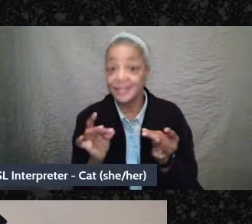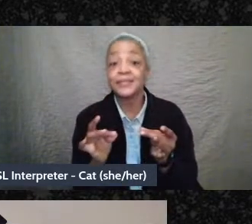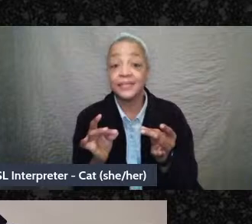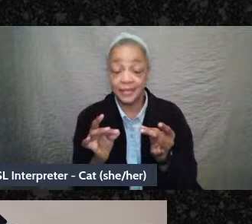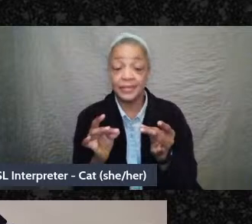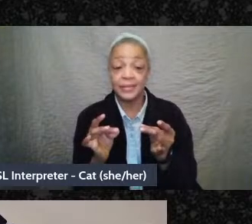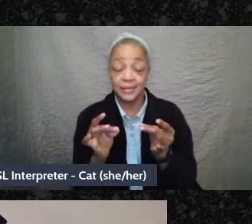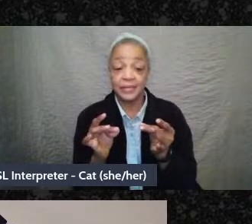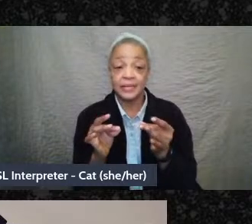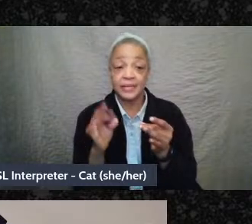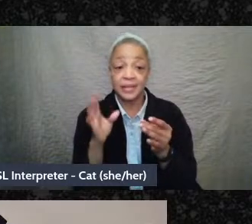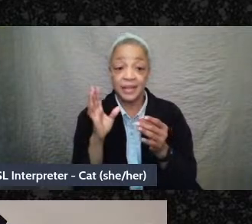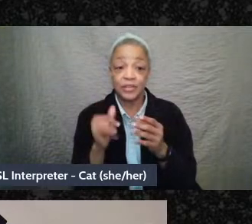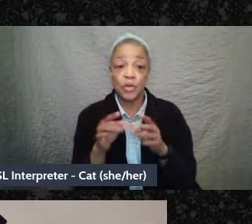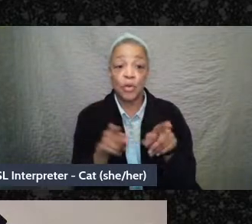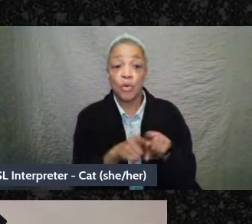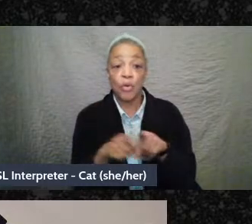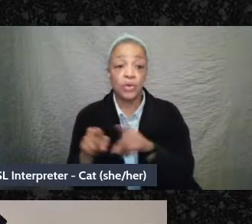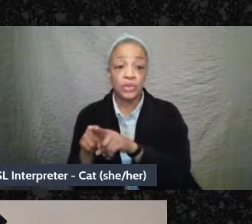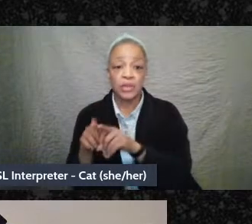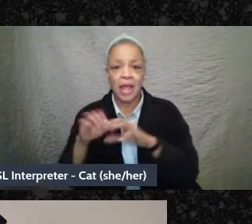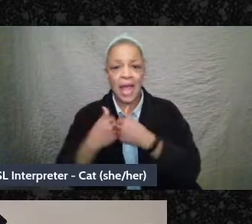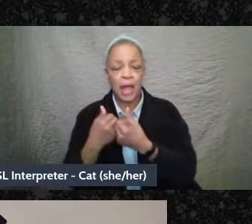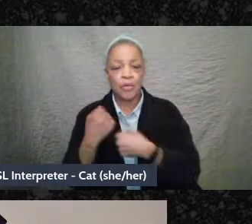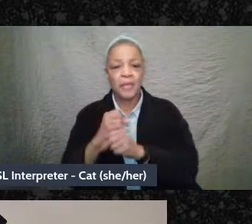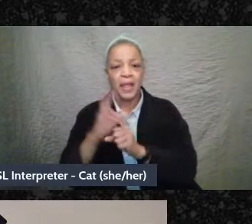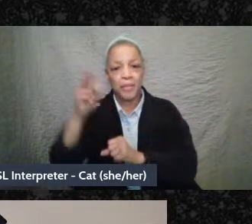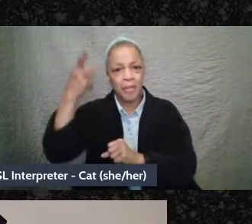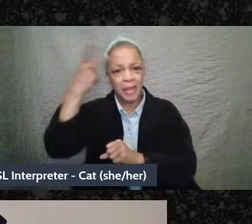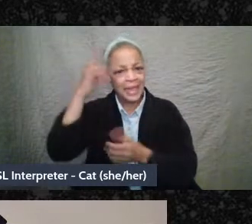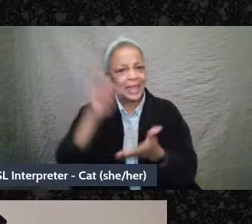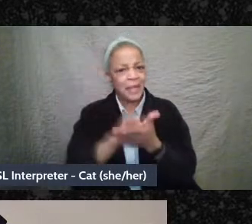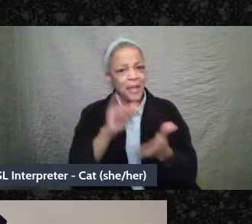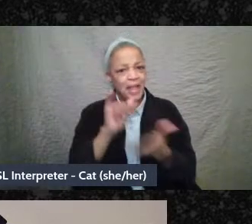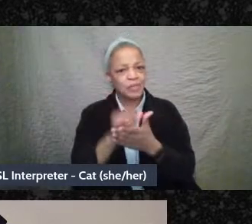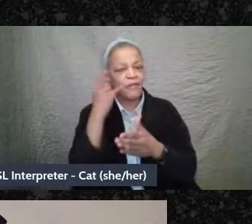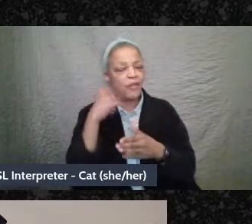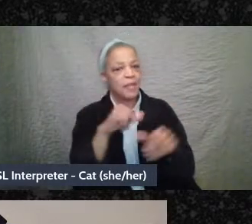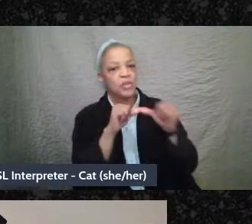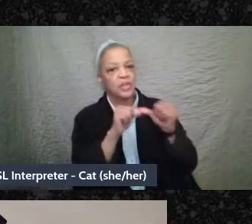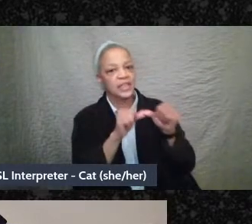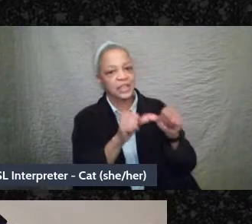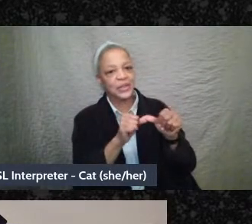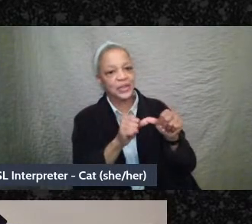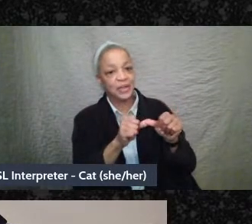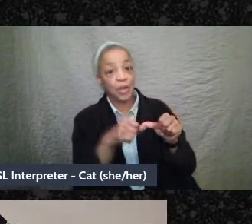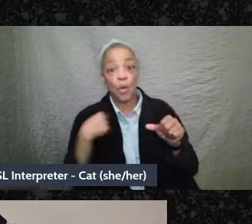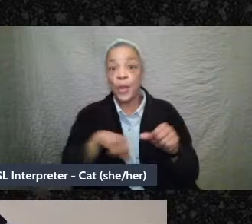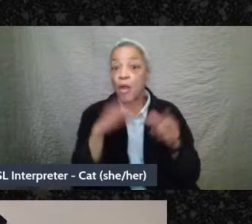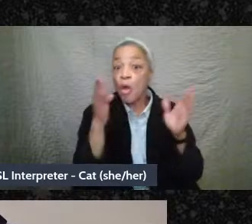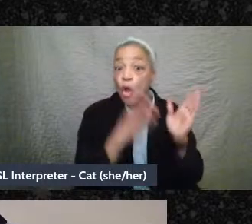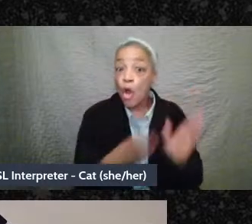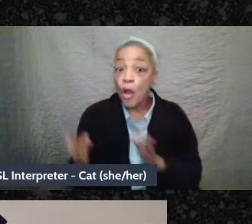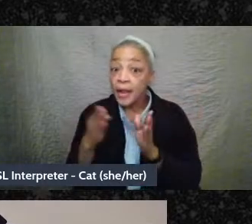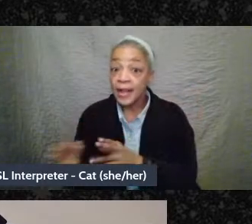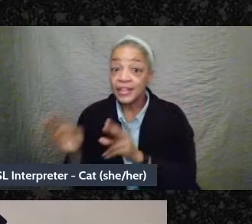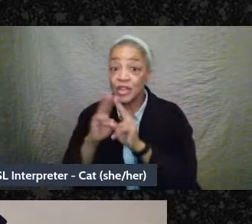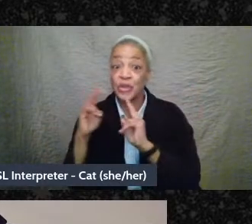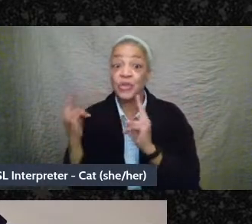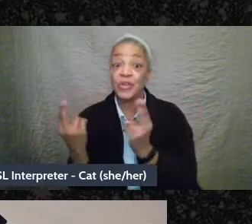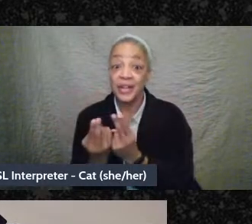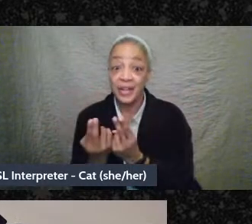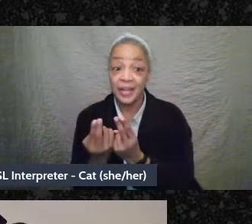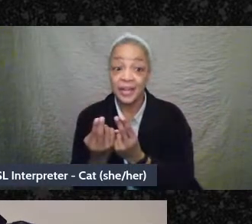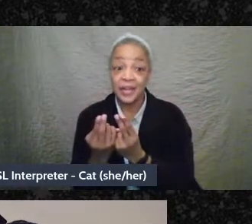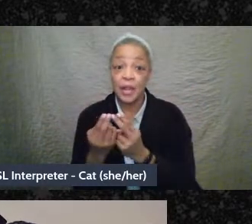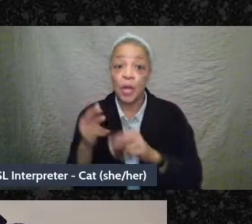think, right? So like, it's also that it's like, how do we make it politically impossible? And then also like, oh my God, we're organizing the unions. Like, there are probation officers who are unionized.